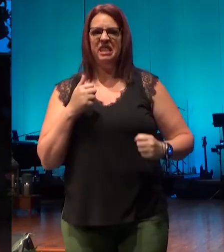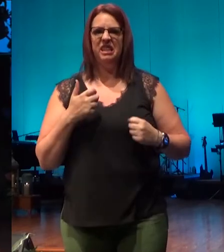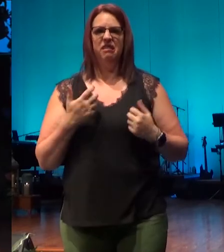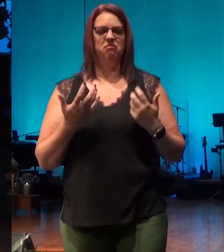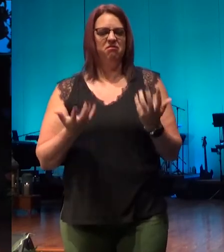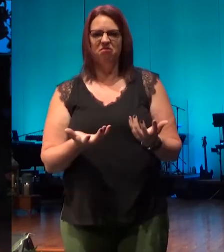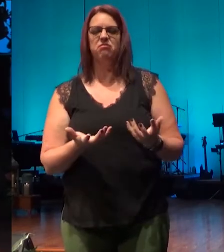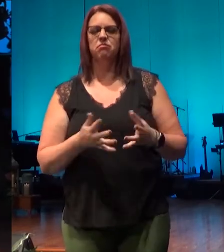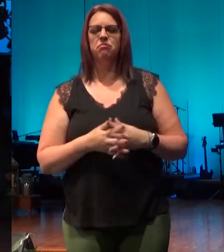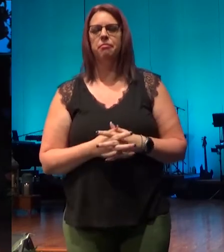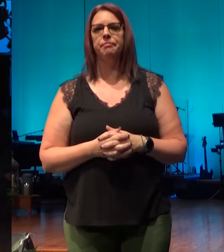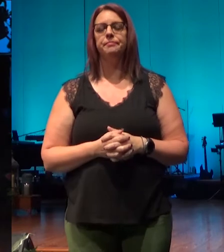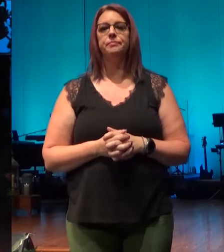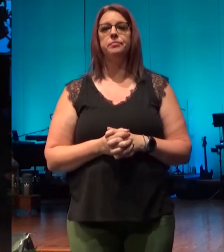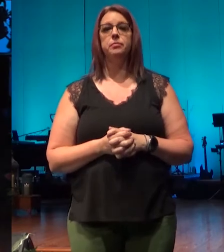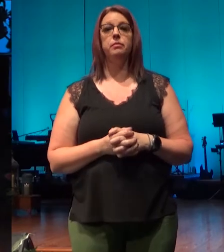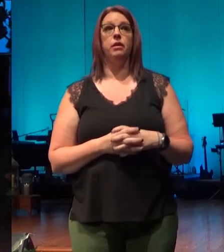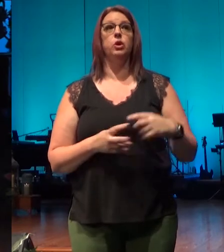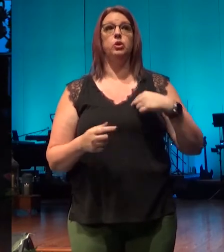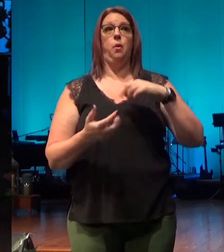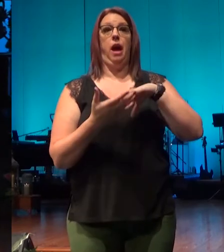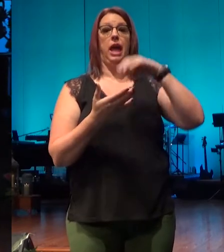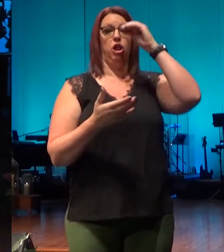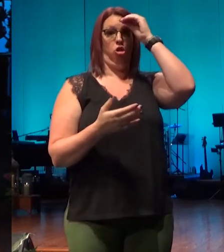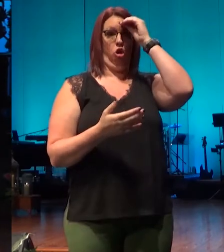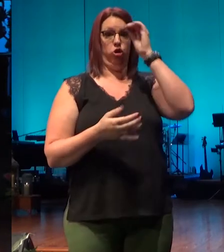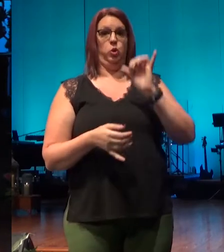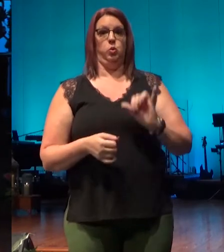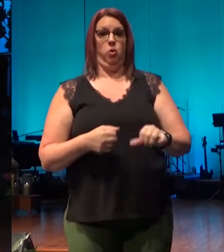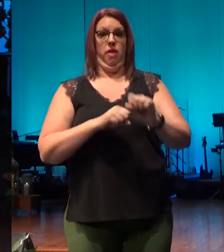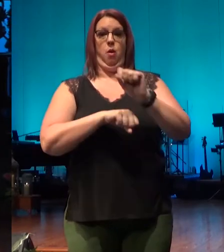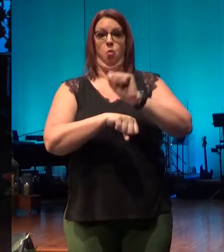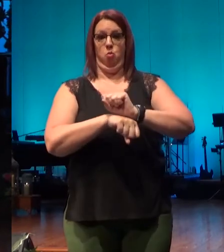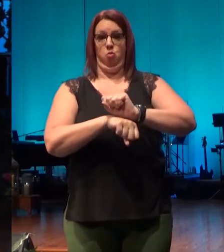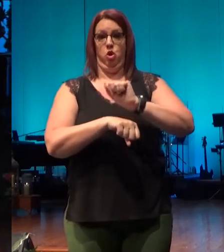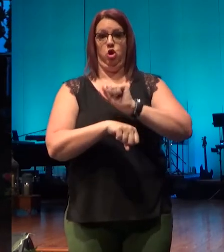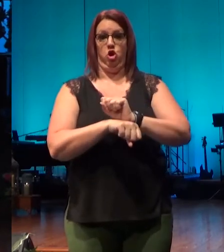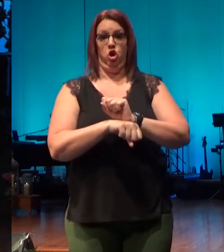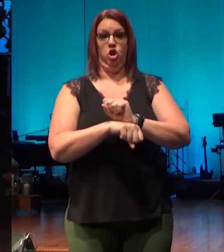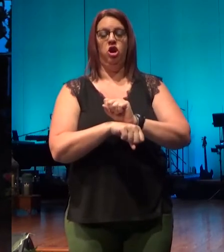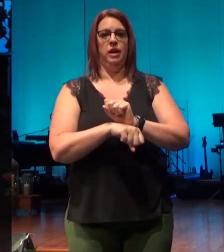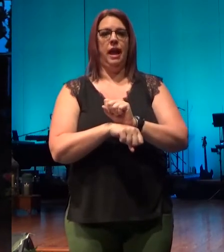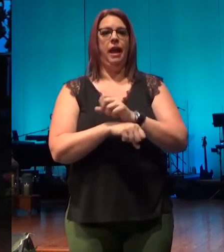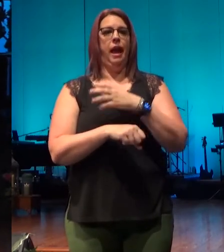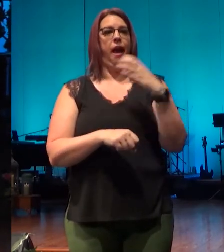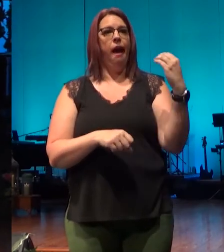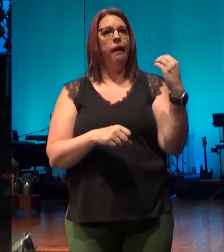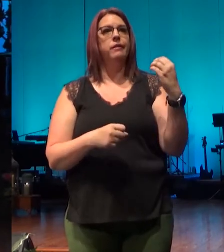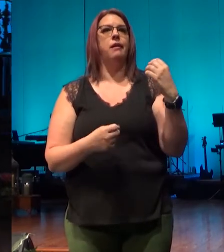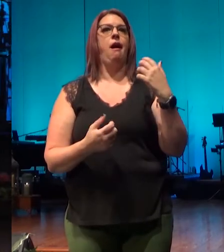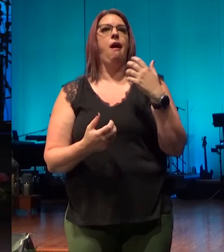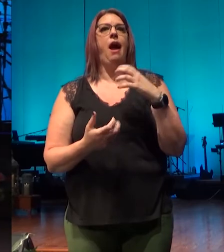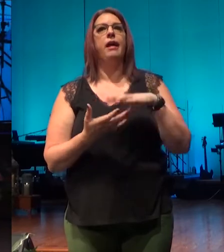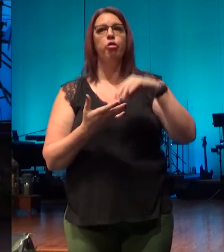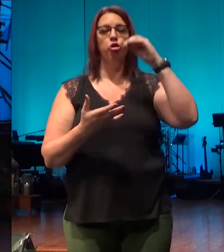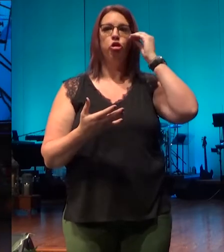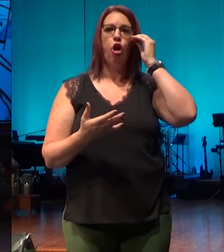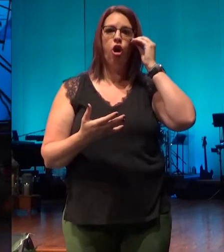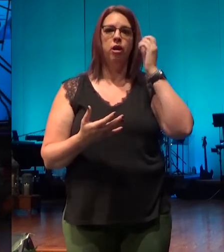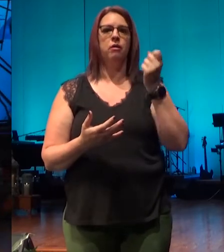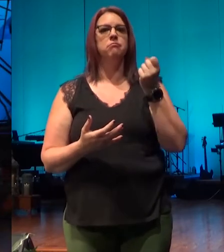resentment. So I learned to do that work and learn to lean into an understanding that